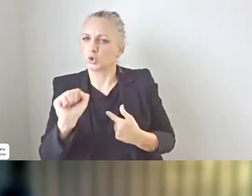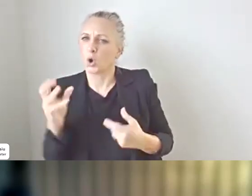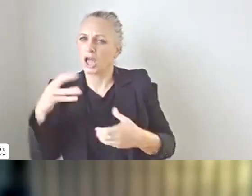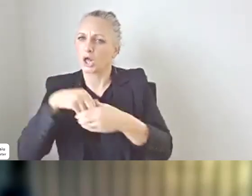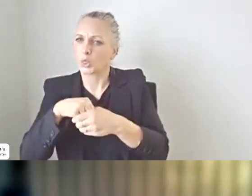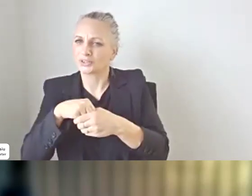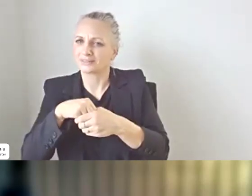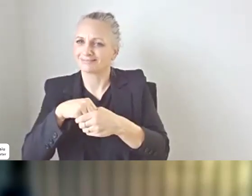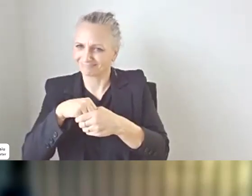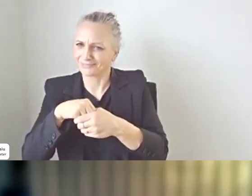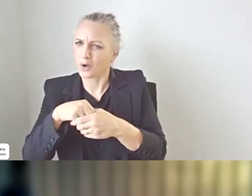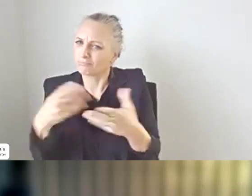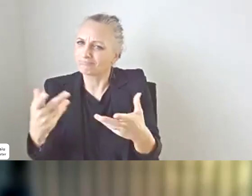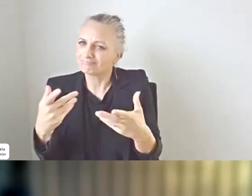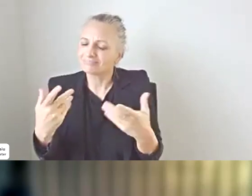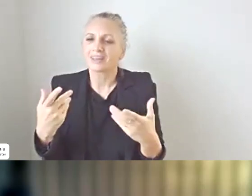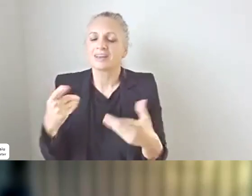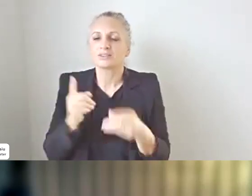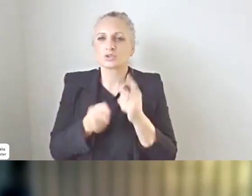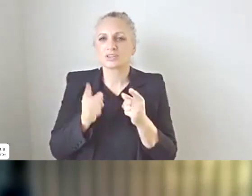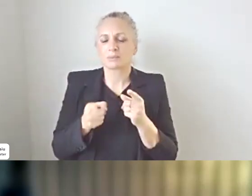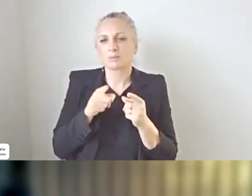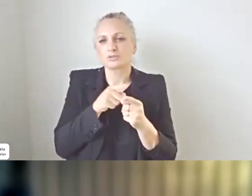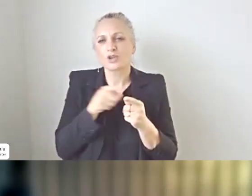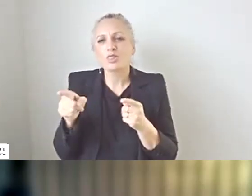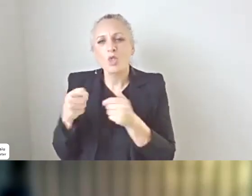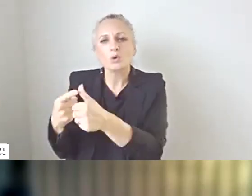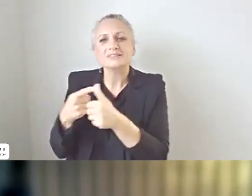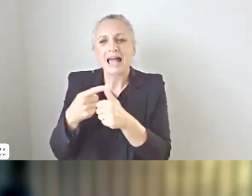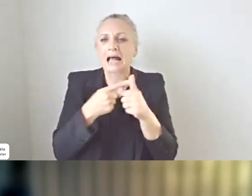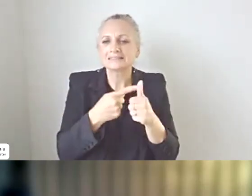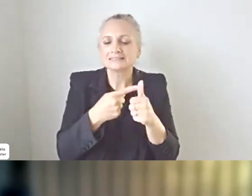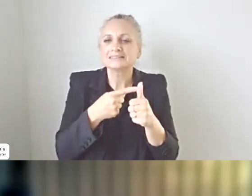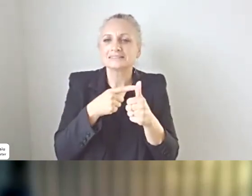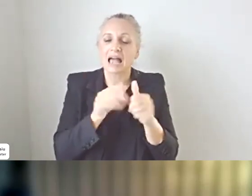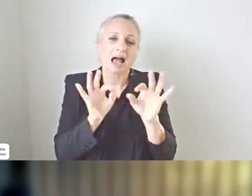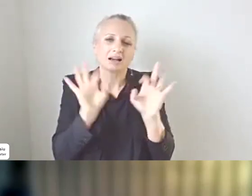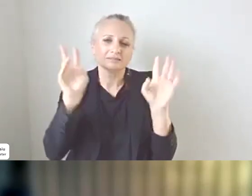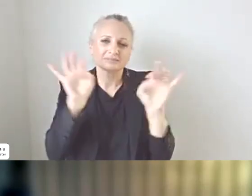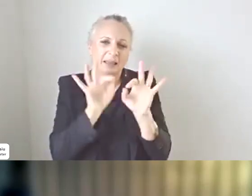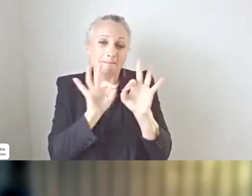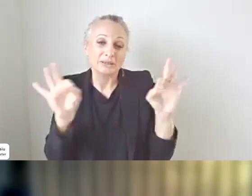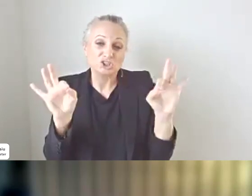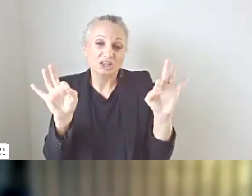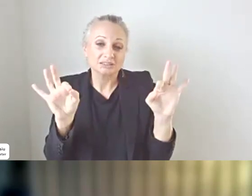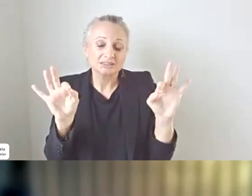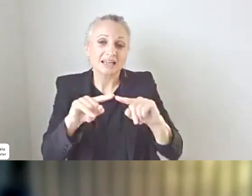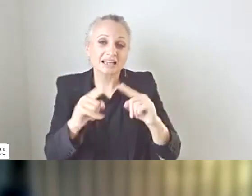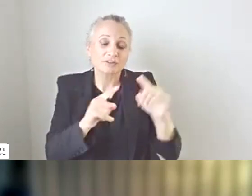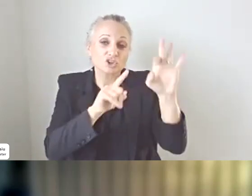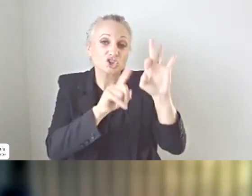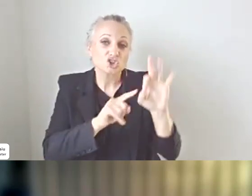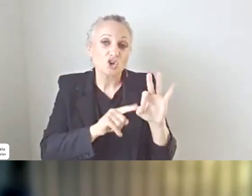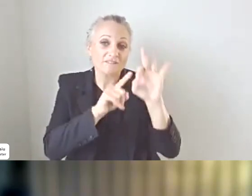measured in, you know, in different surveys. And, you know, if I think about things like